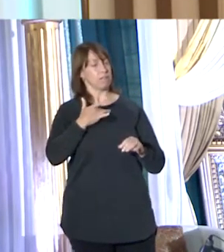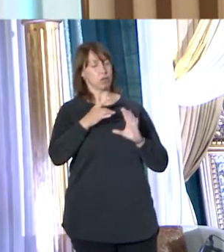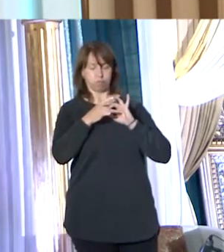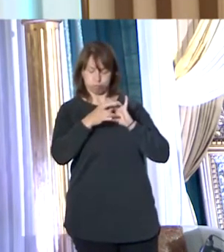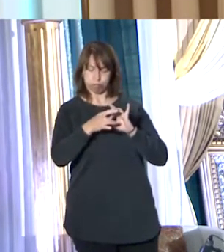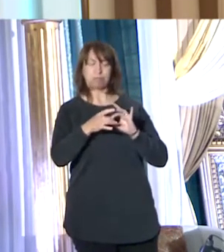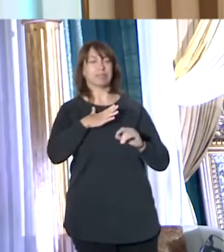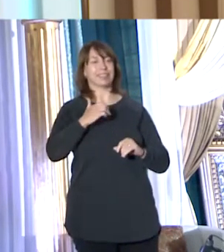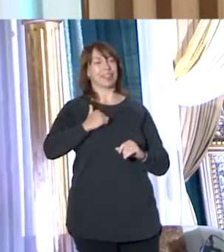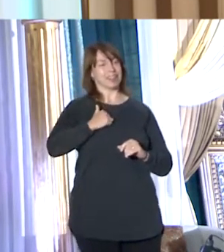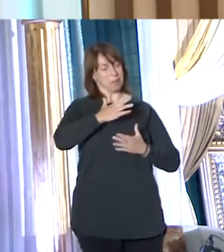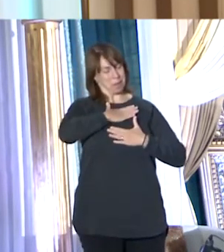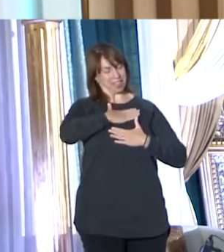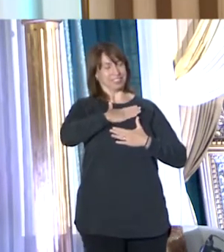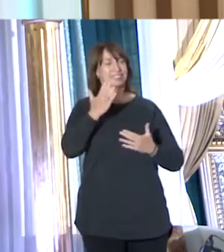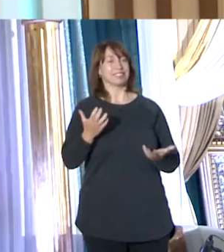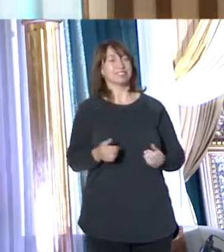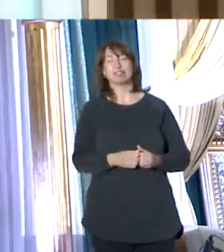result.